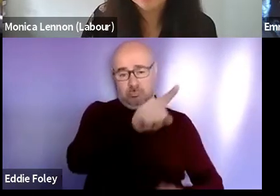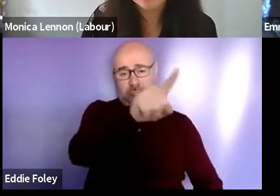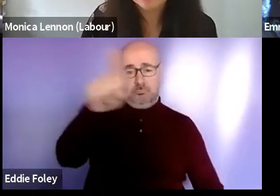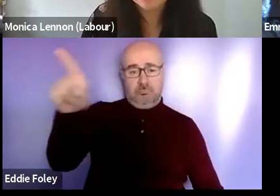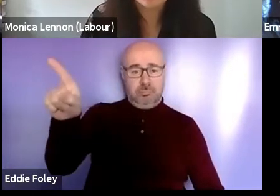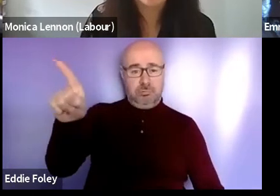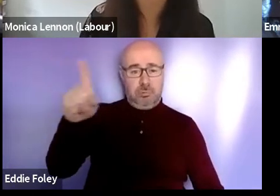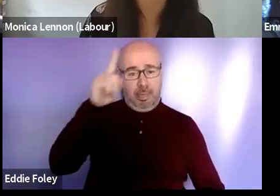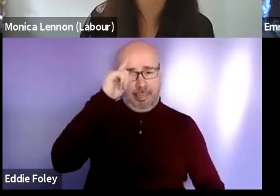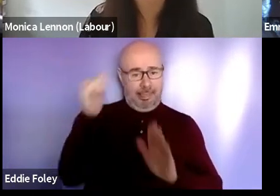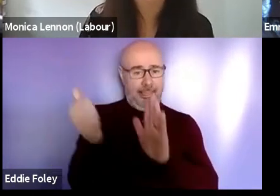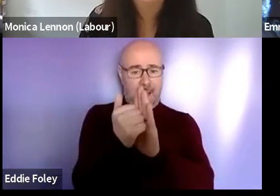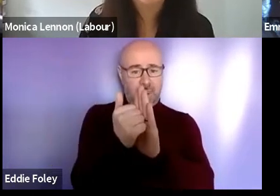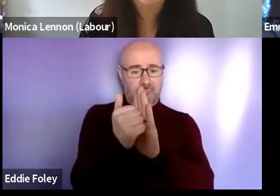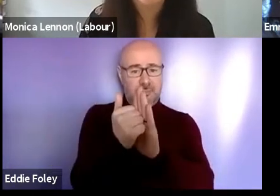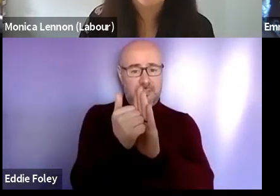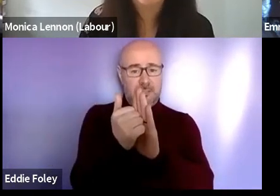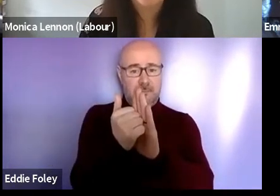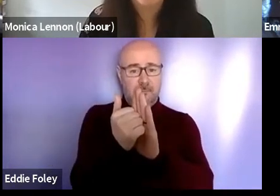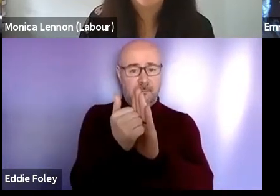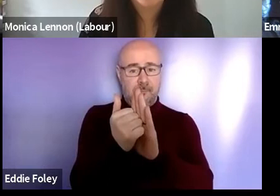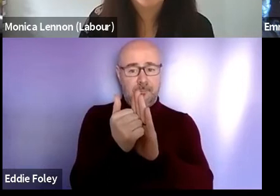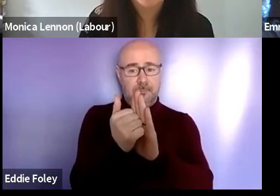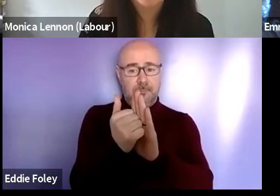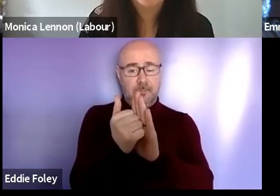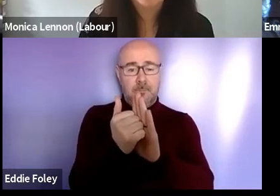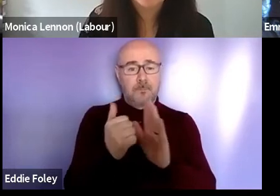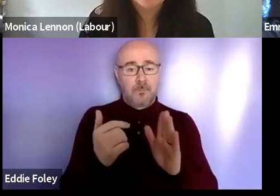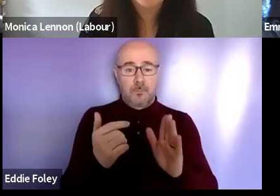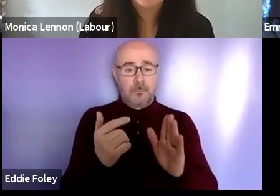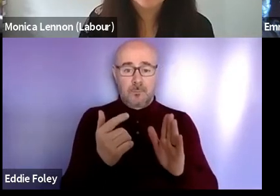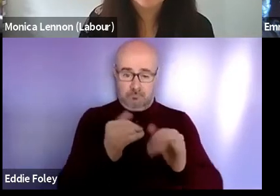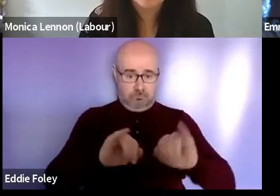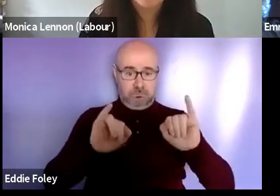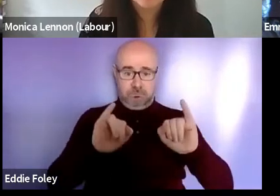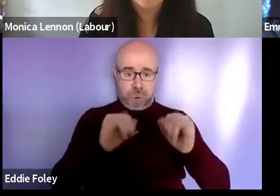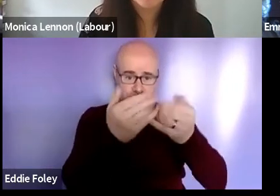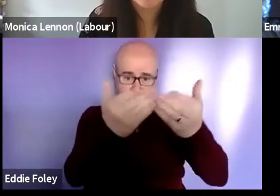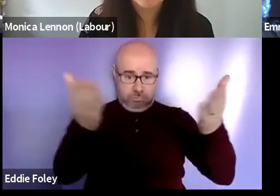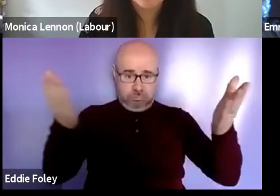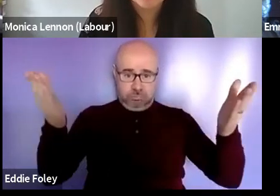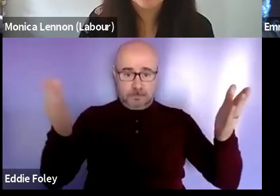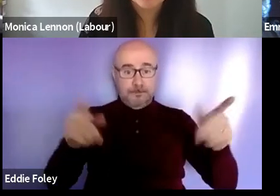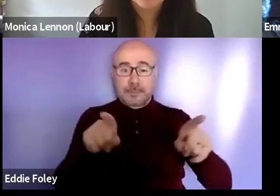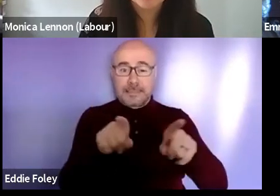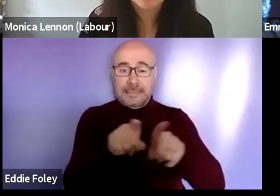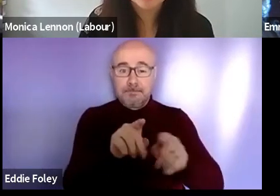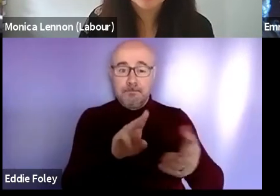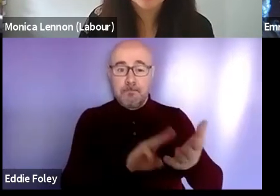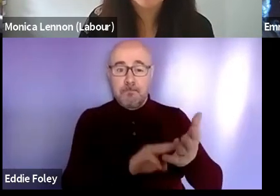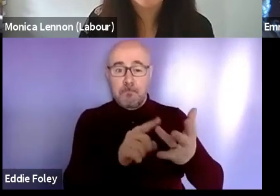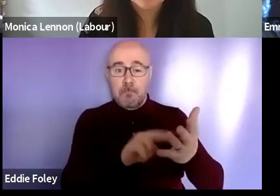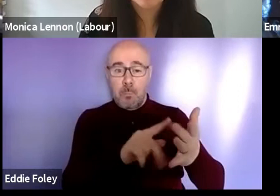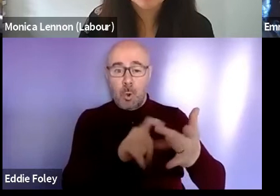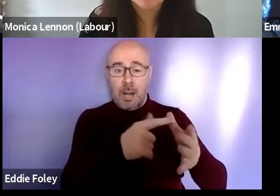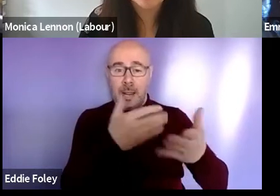about, is systemic. It's in a similar way to Monica was saying about many of the women's issues that